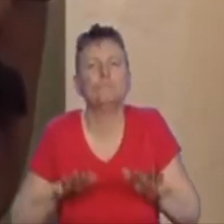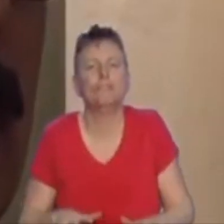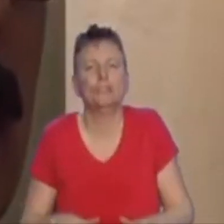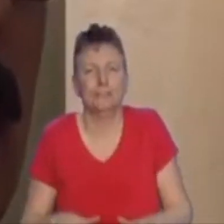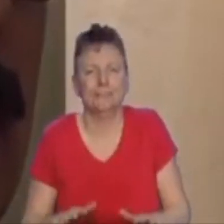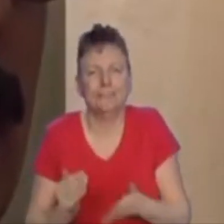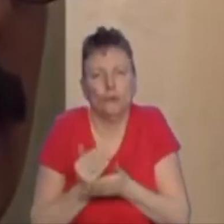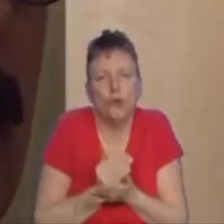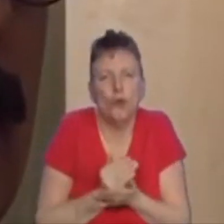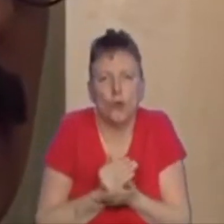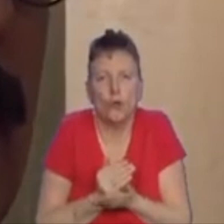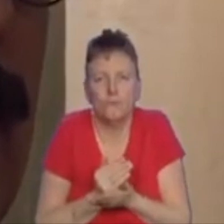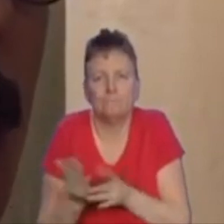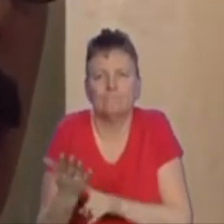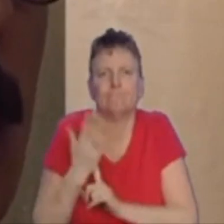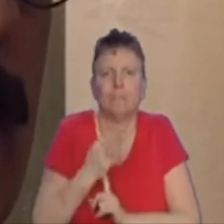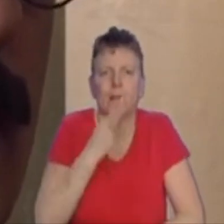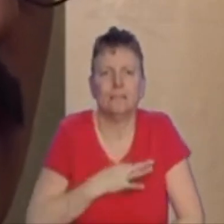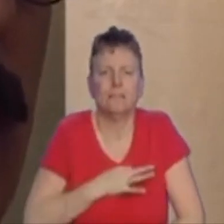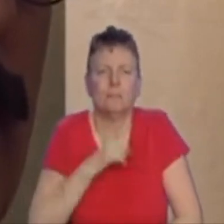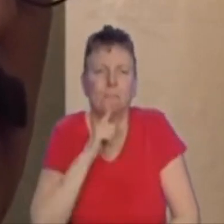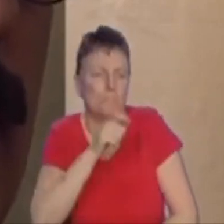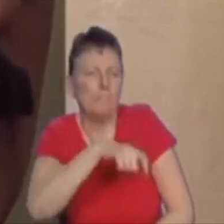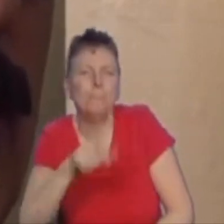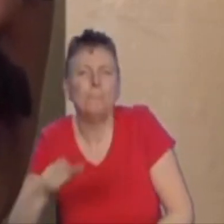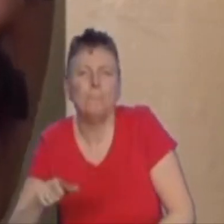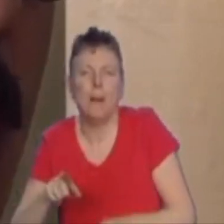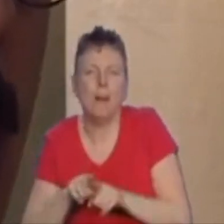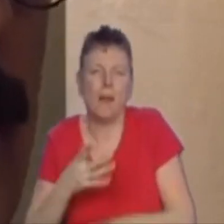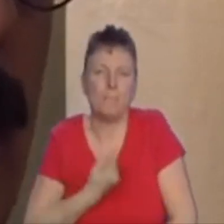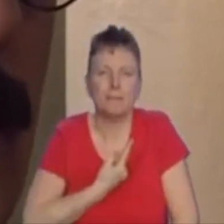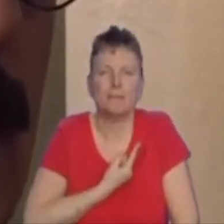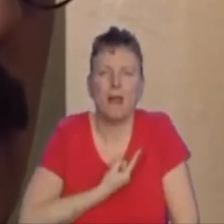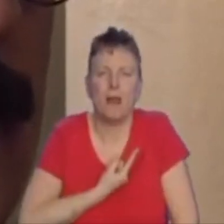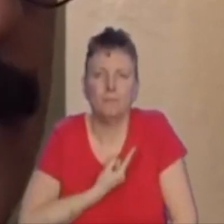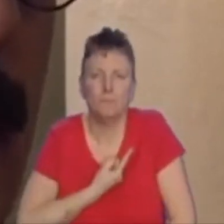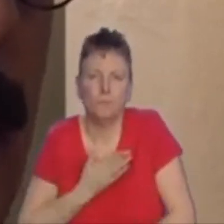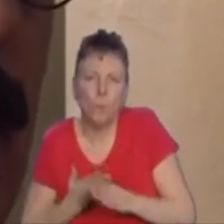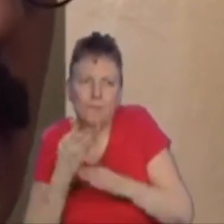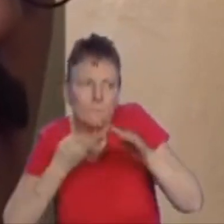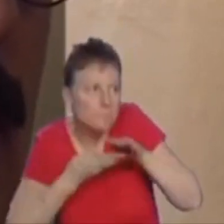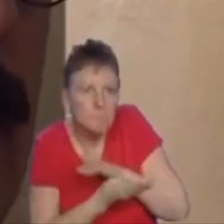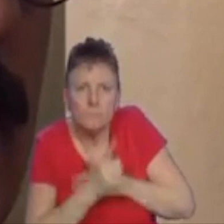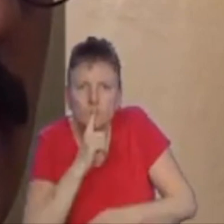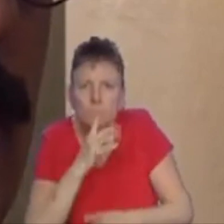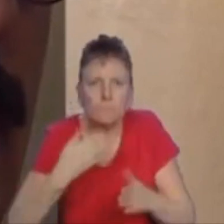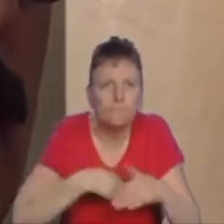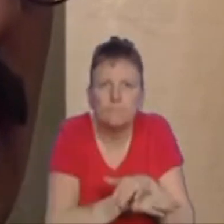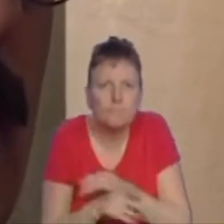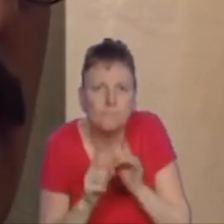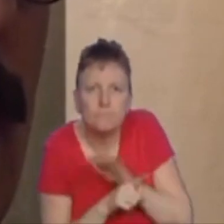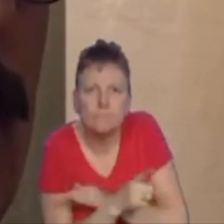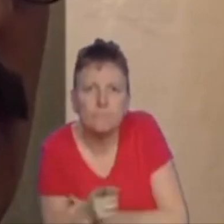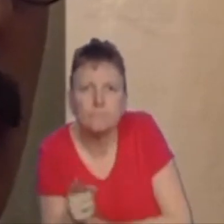security forces asking people such as myself to operate inside the Irish Republic. In other words, everything that we've done, and people like me done inside the Irish